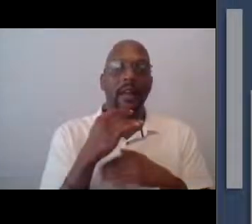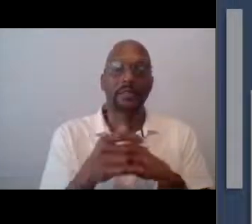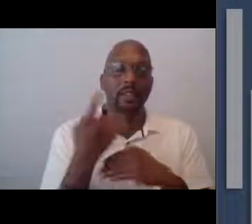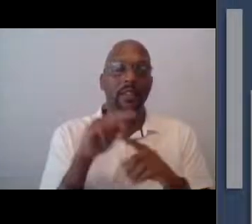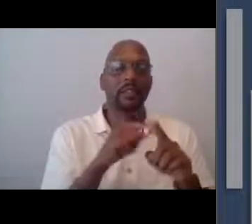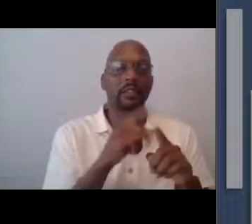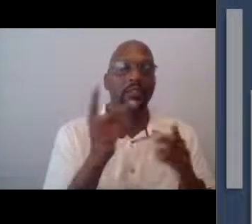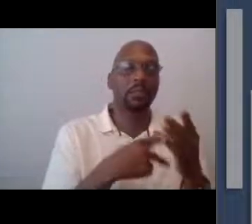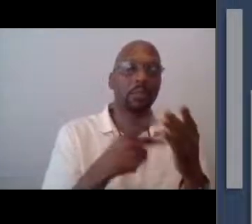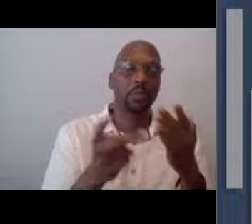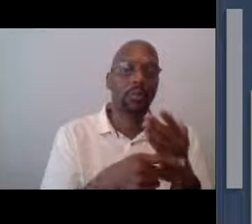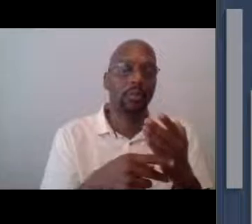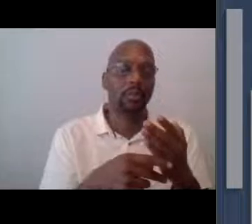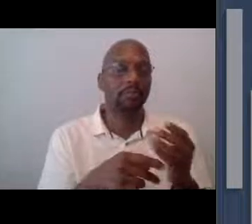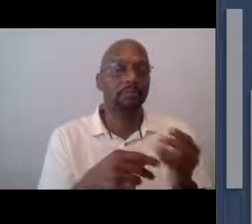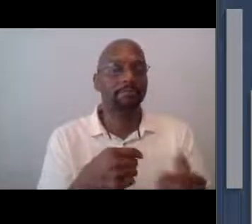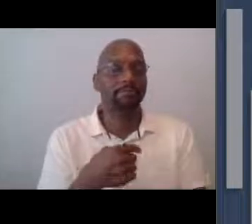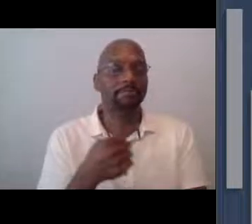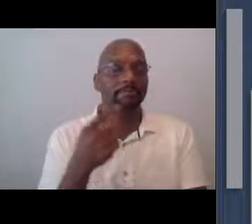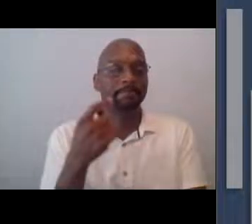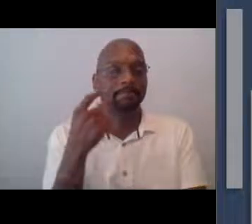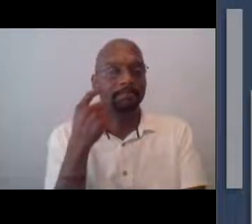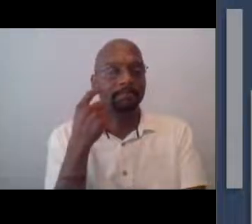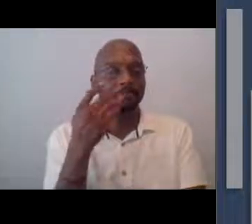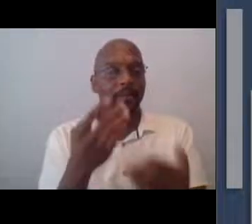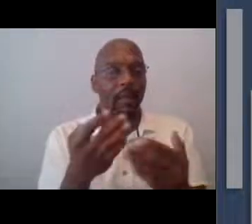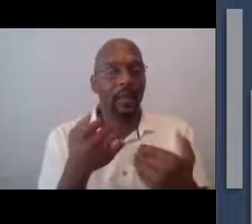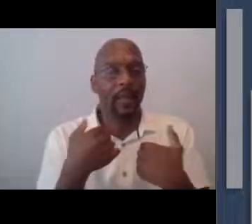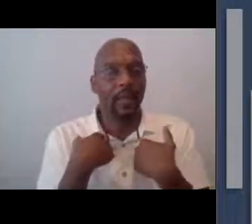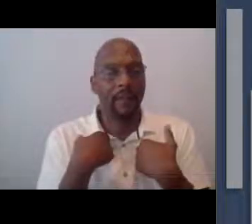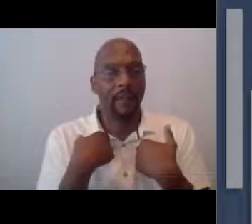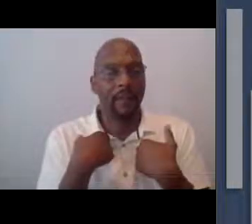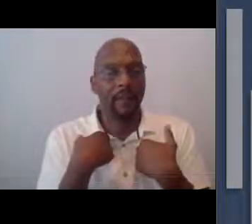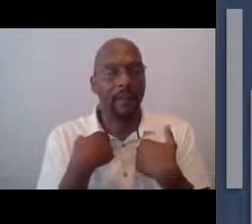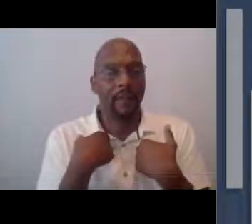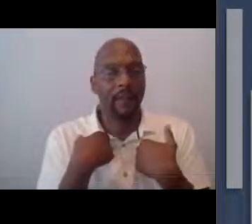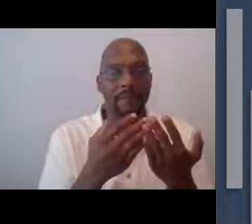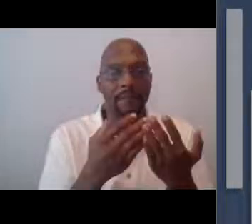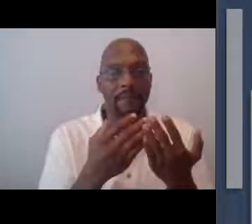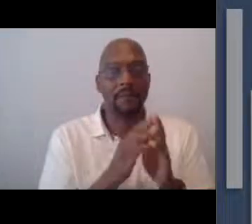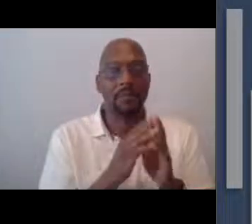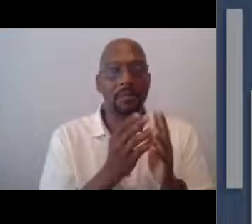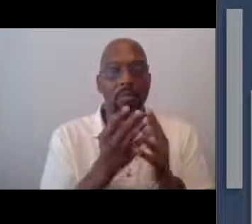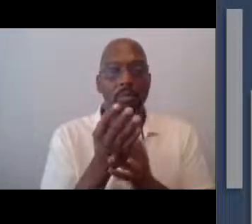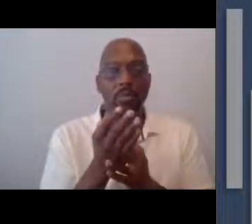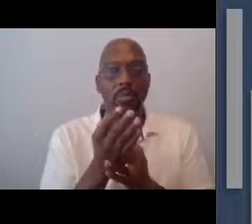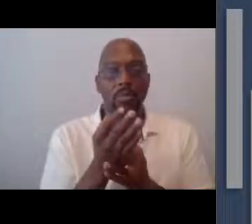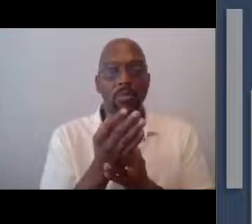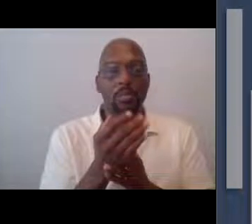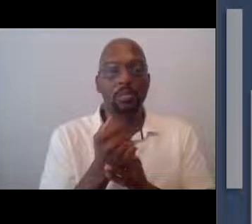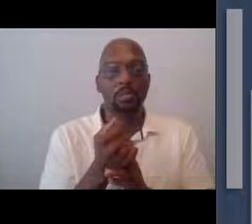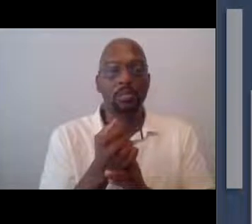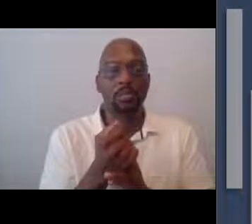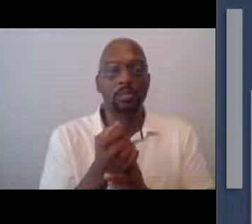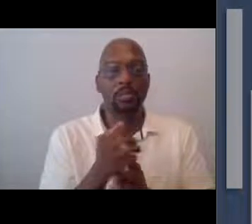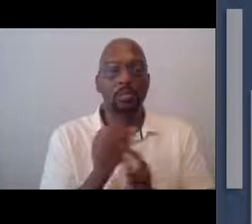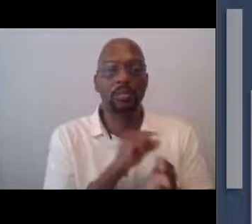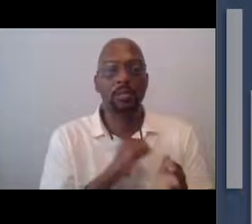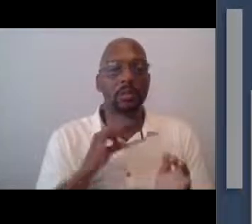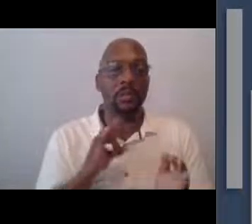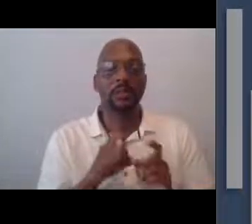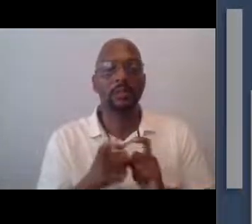would, they're probably already all over it, but through Mitch and the staff team, Lori Waters and